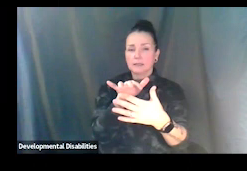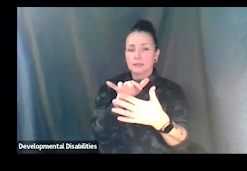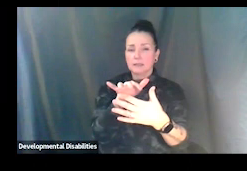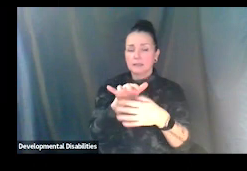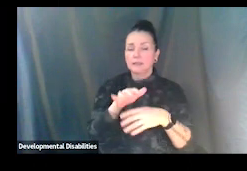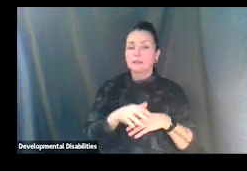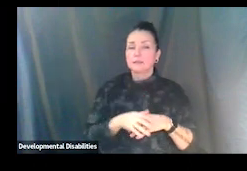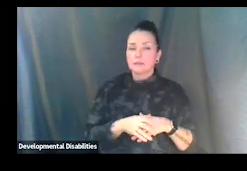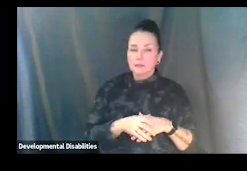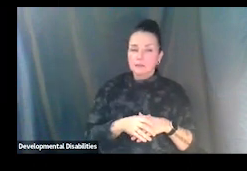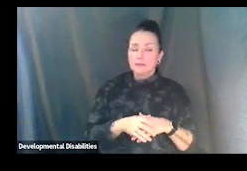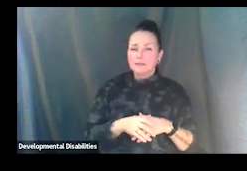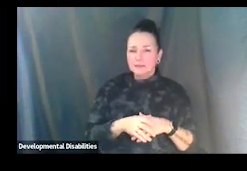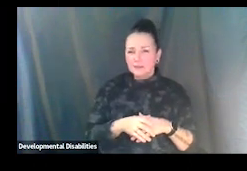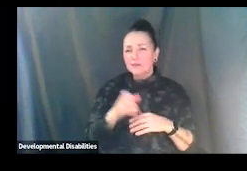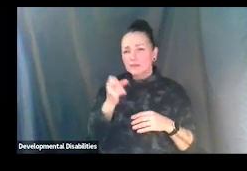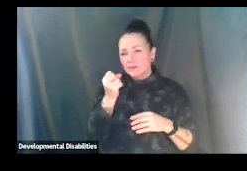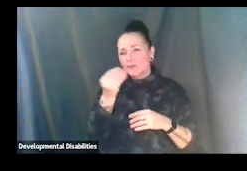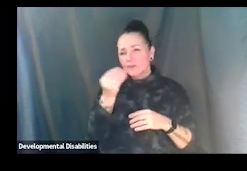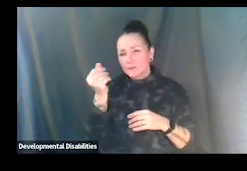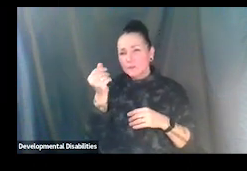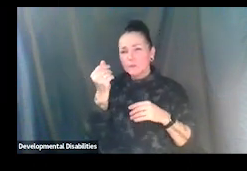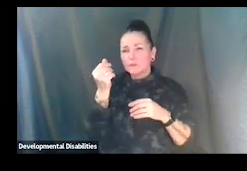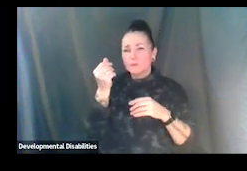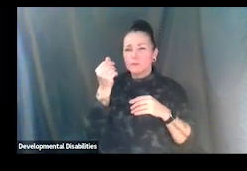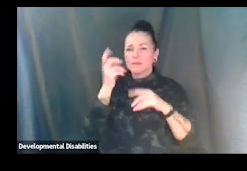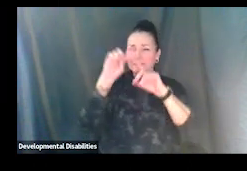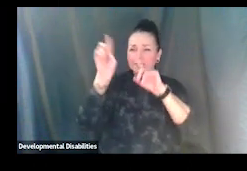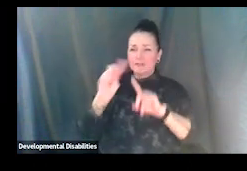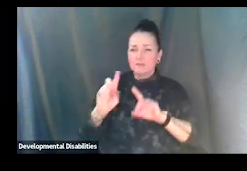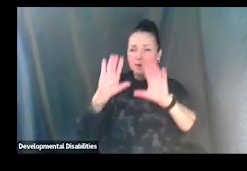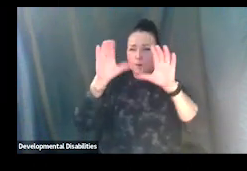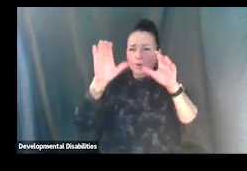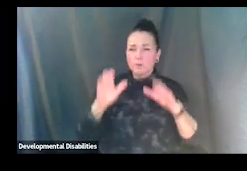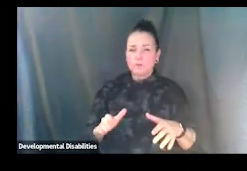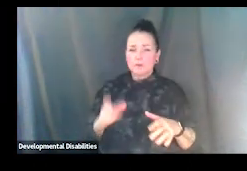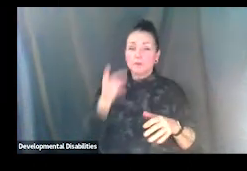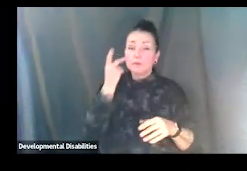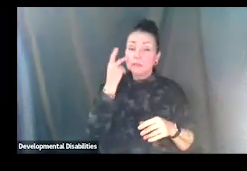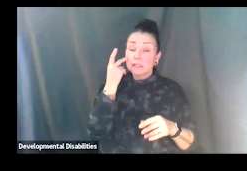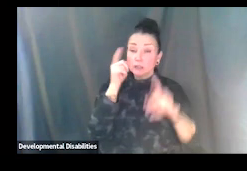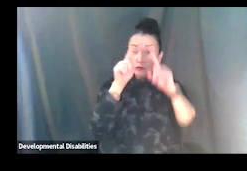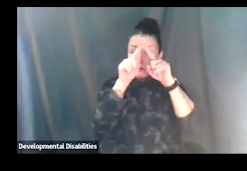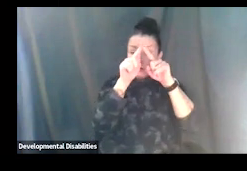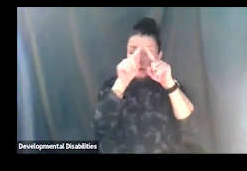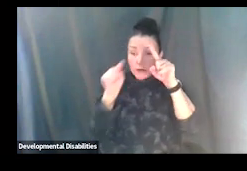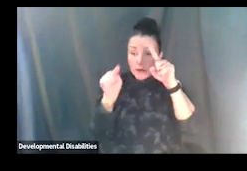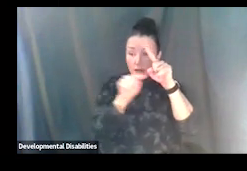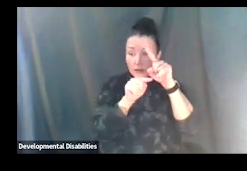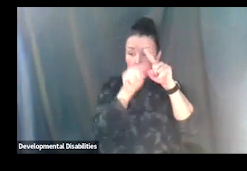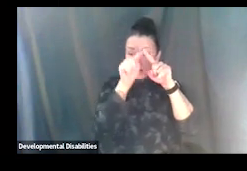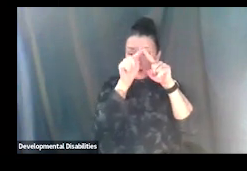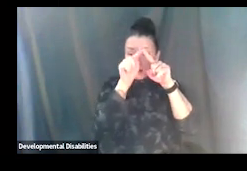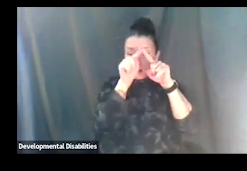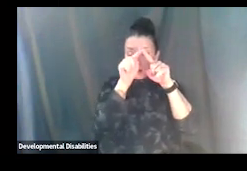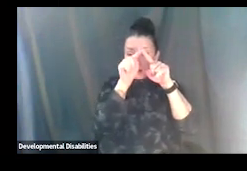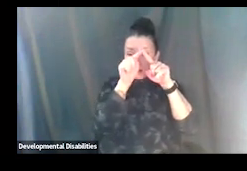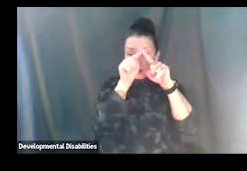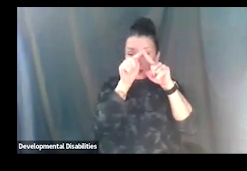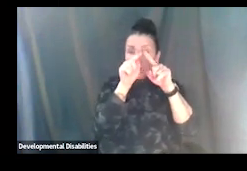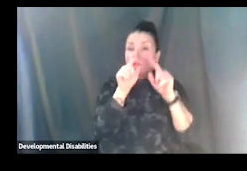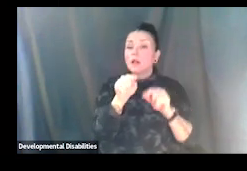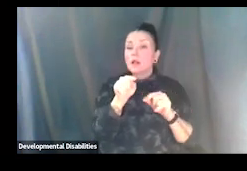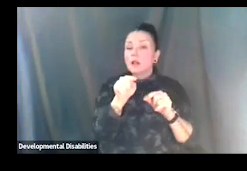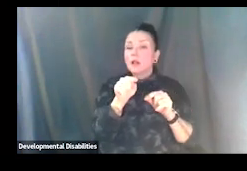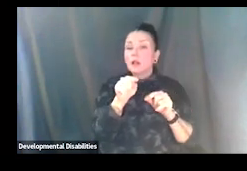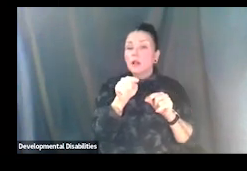several groups, and it's a bit confusing, but the group with the triangle here, so these are people who had been in the double-blind study